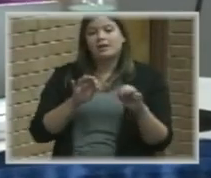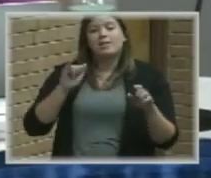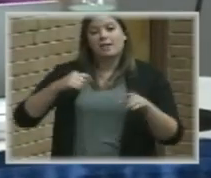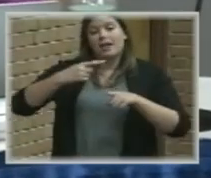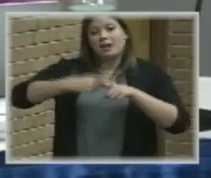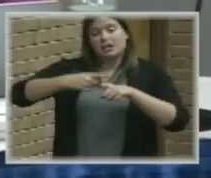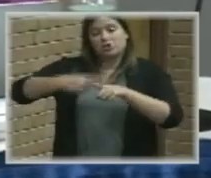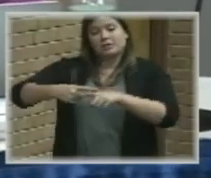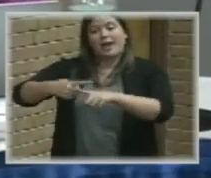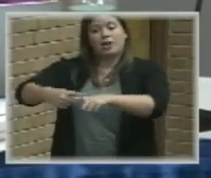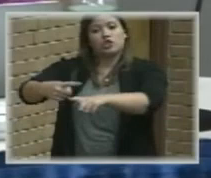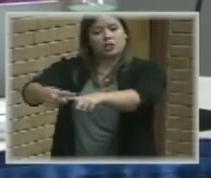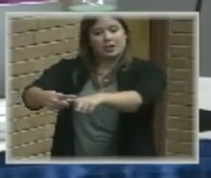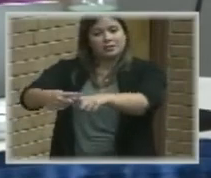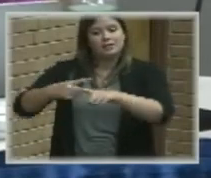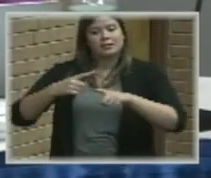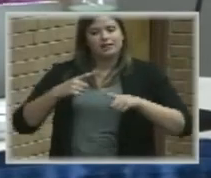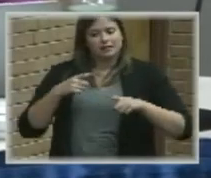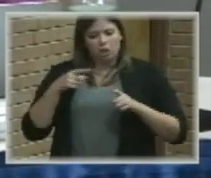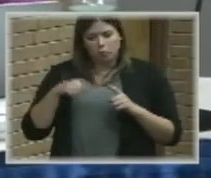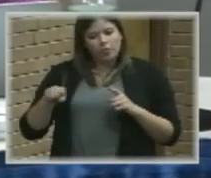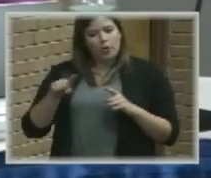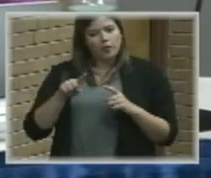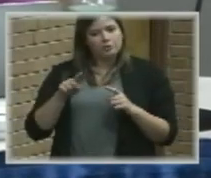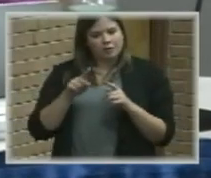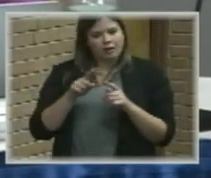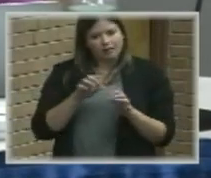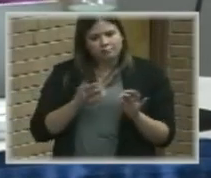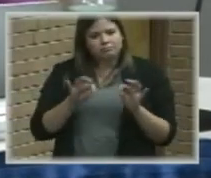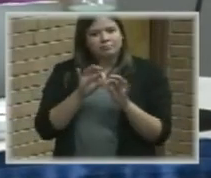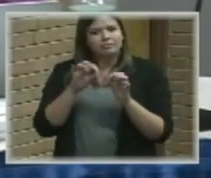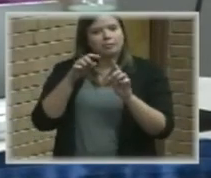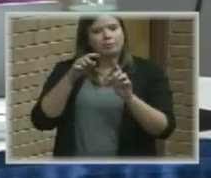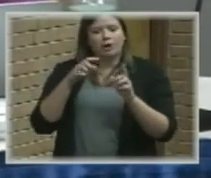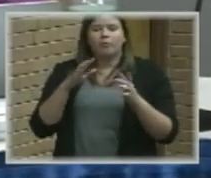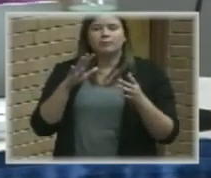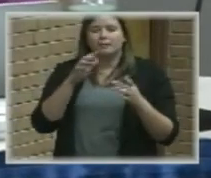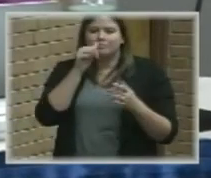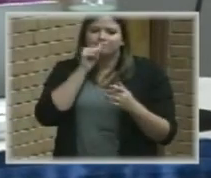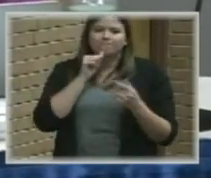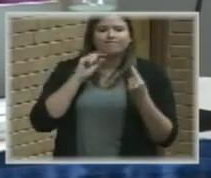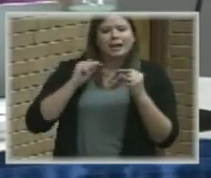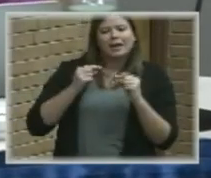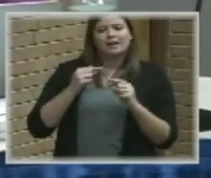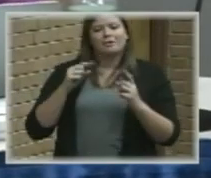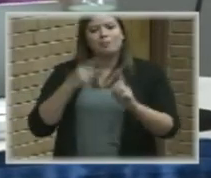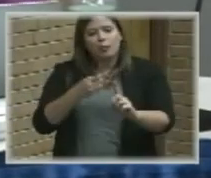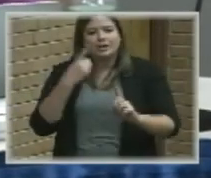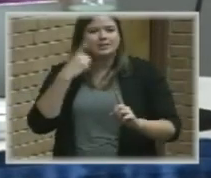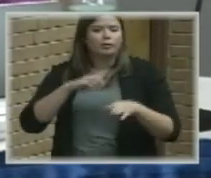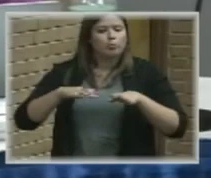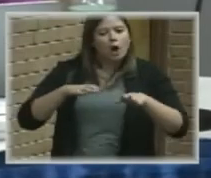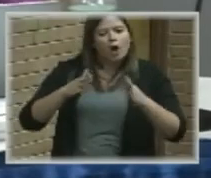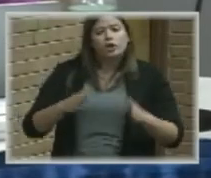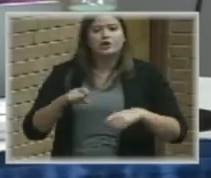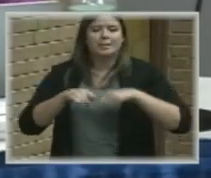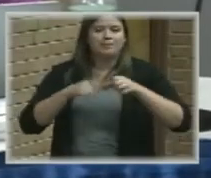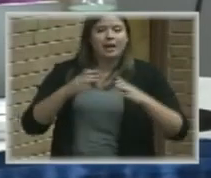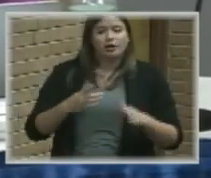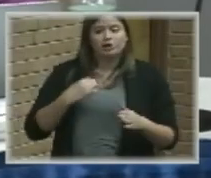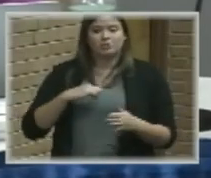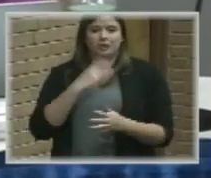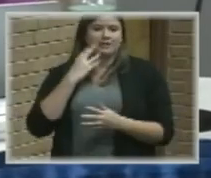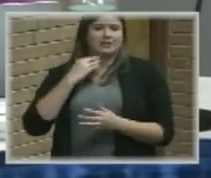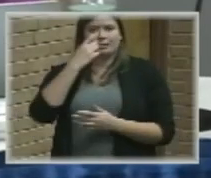intersections along there are pain points for walkers and bikers, and we've had tragic incidents in that stretch in the